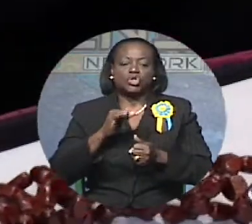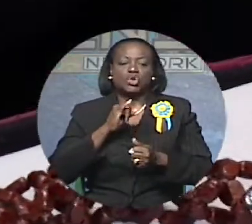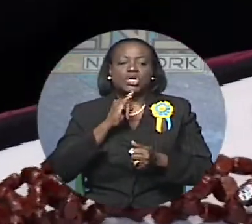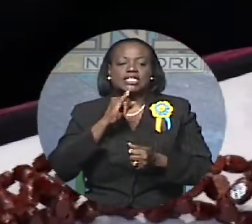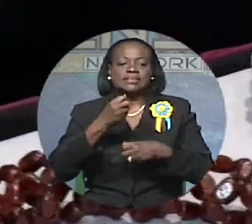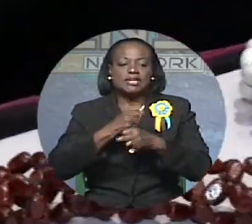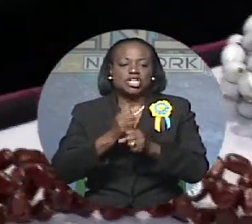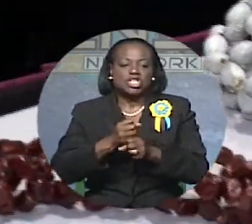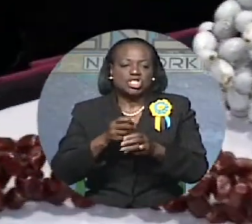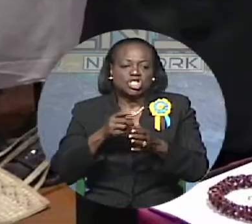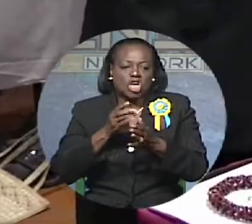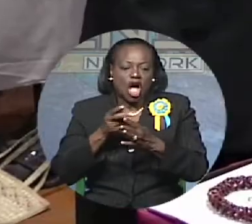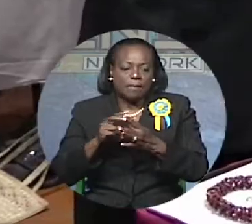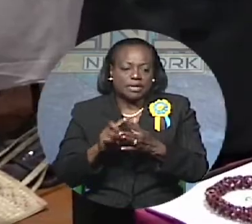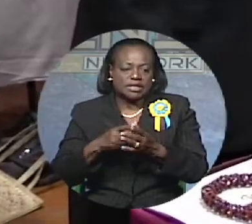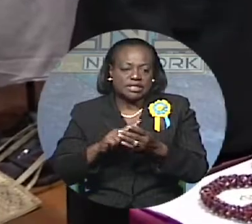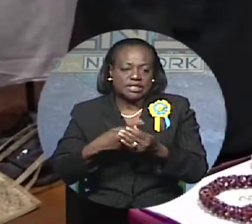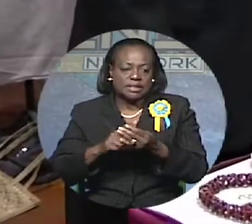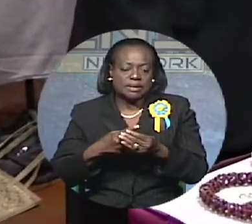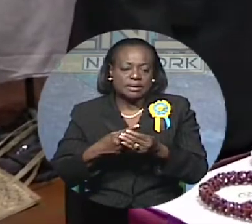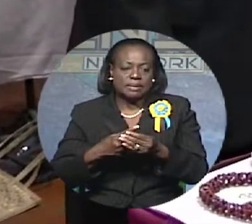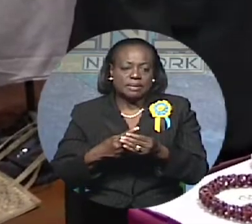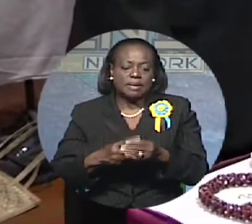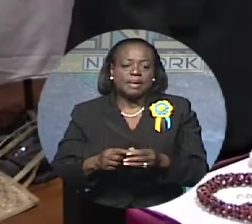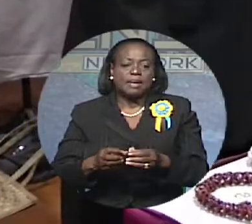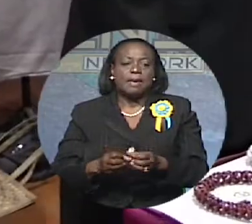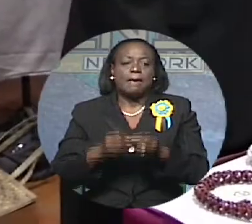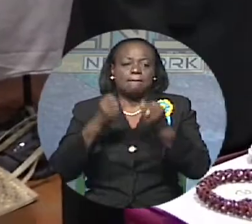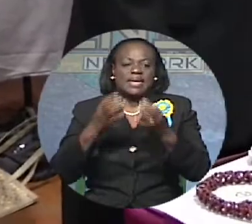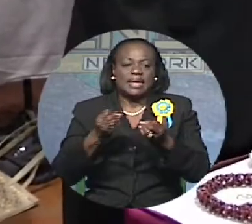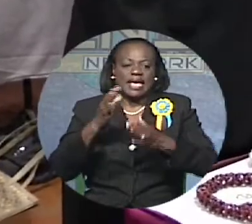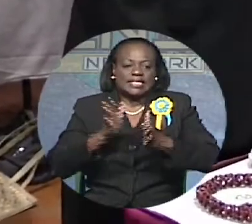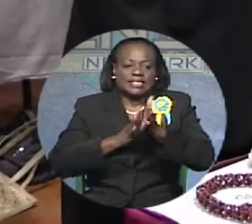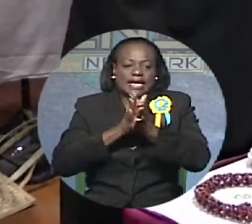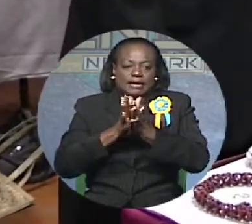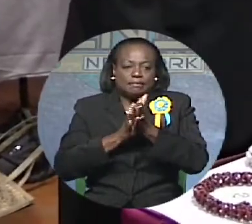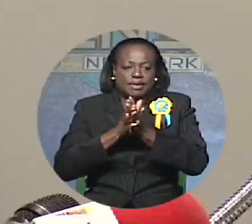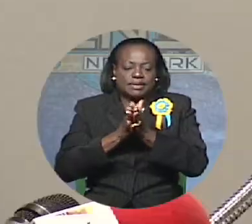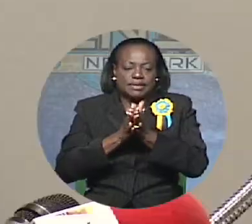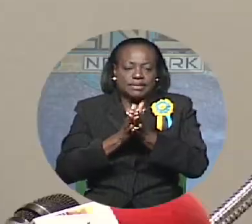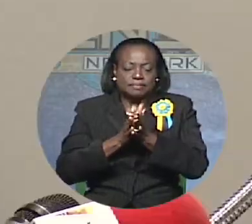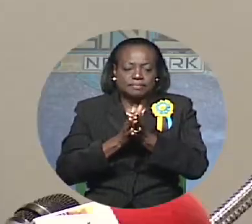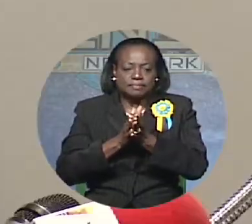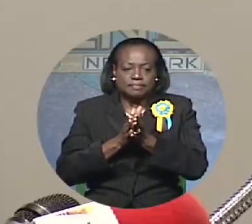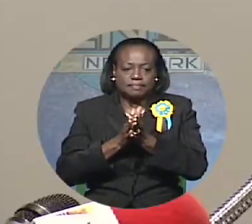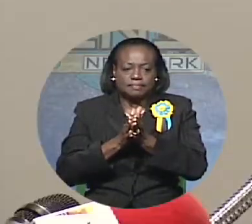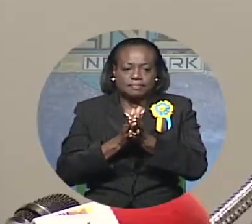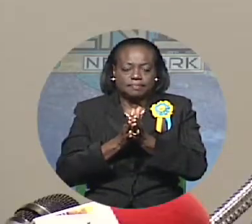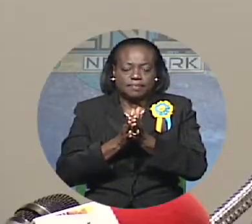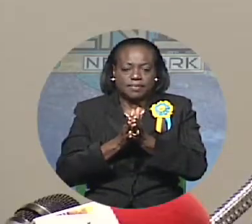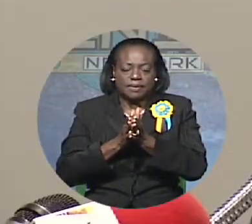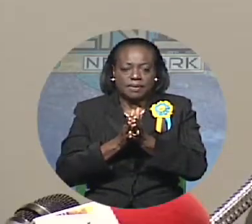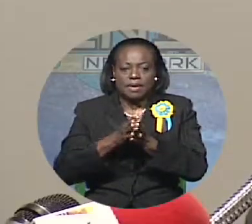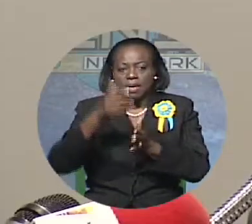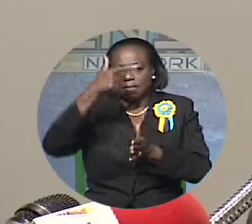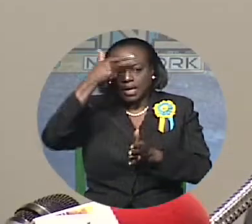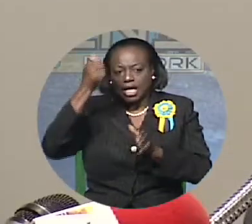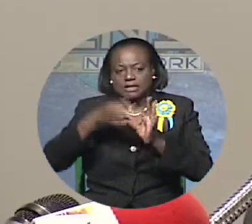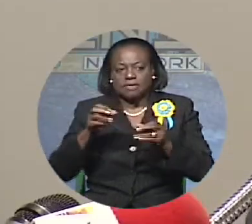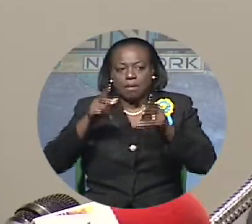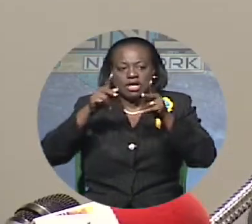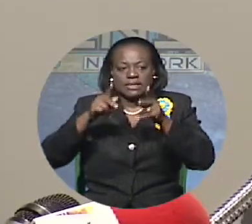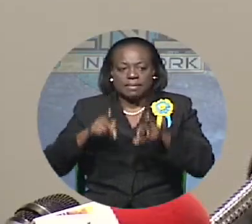and really create a sense of excitement, and because of the